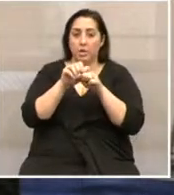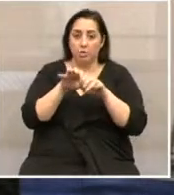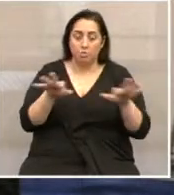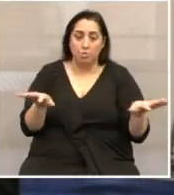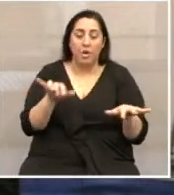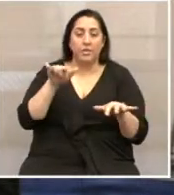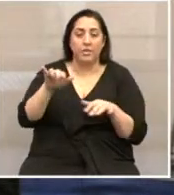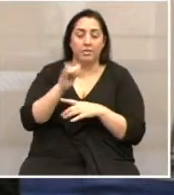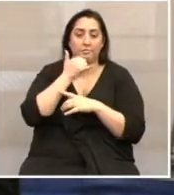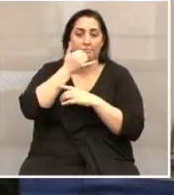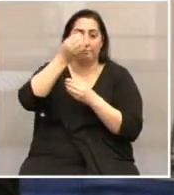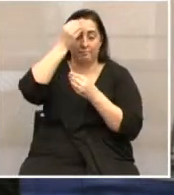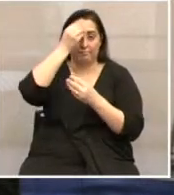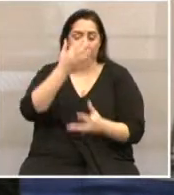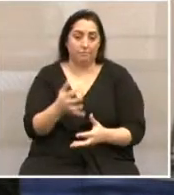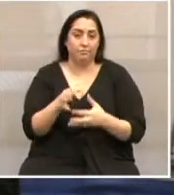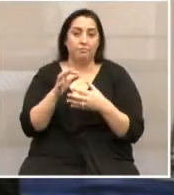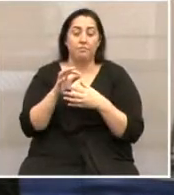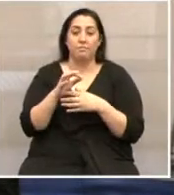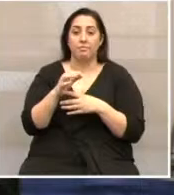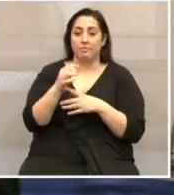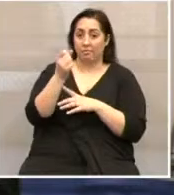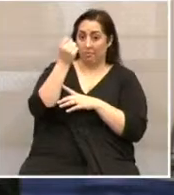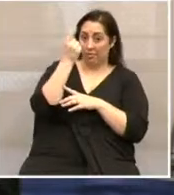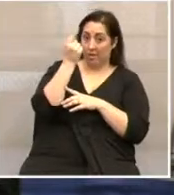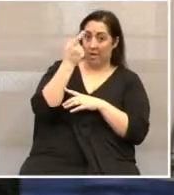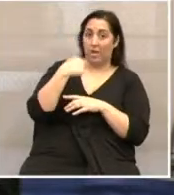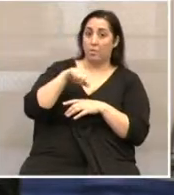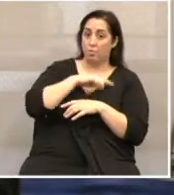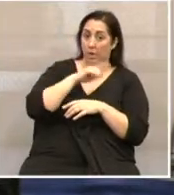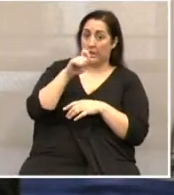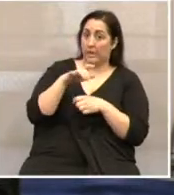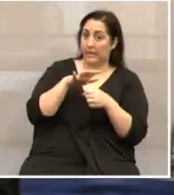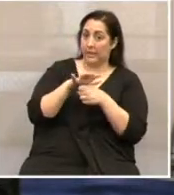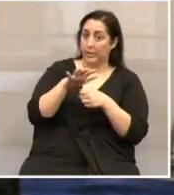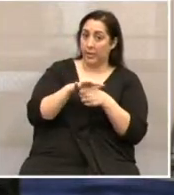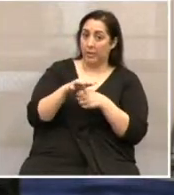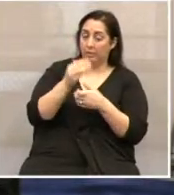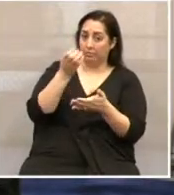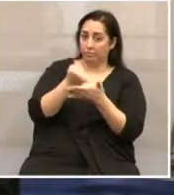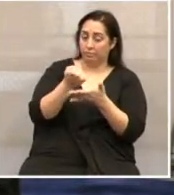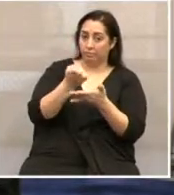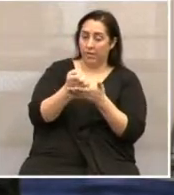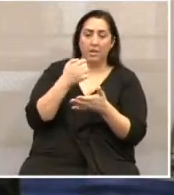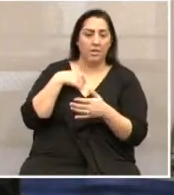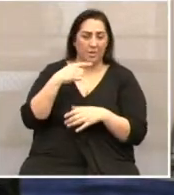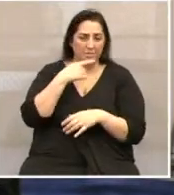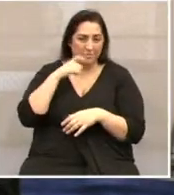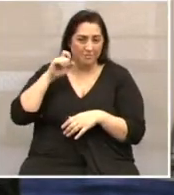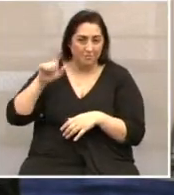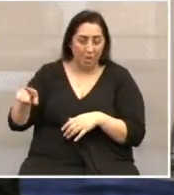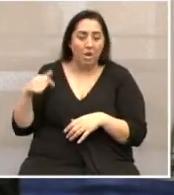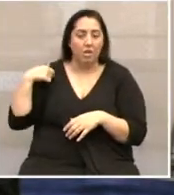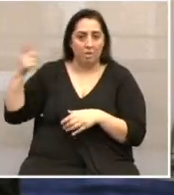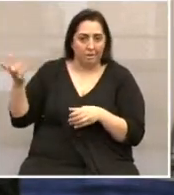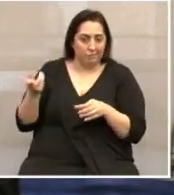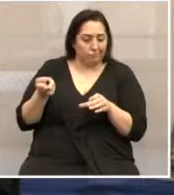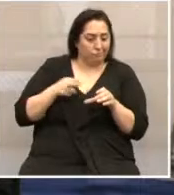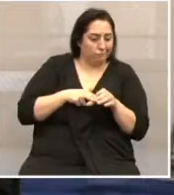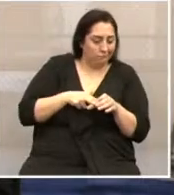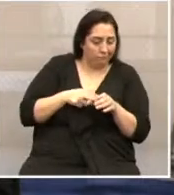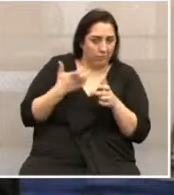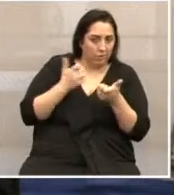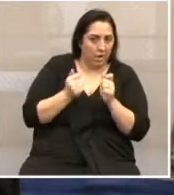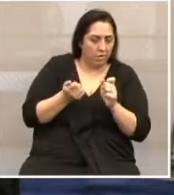this disinformation, understanding that we had enough evidence at the time where Russia had intervened in the 2016